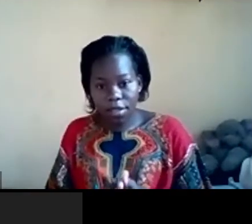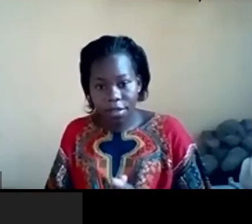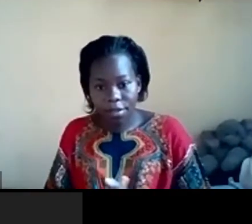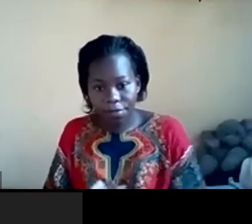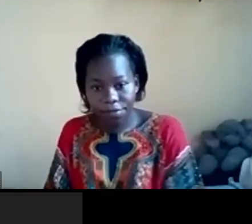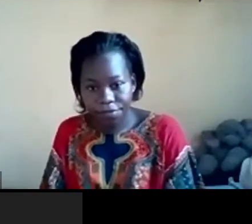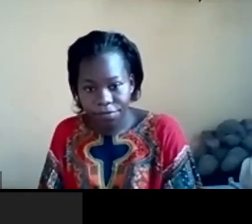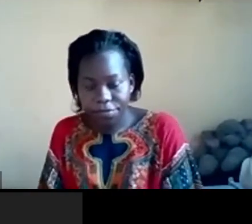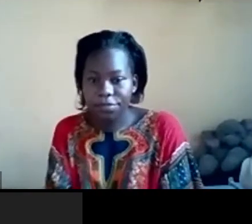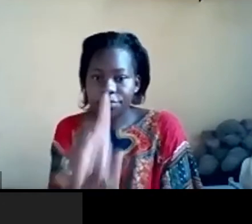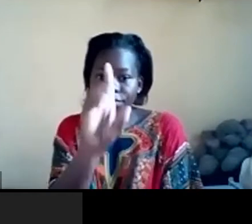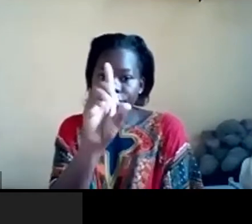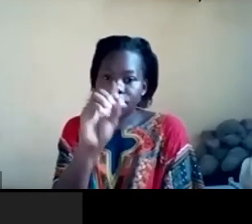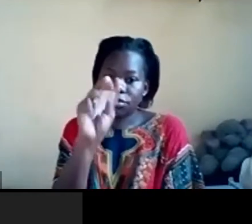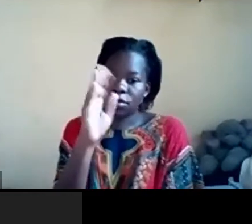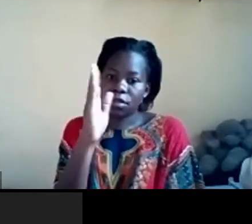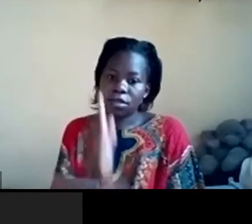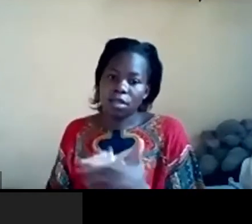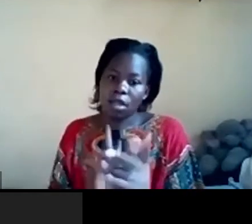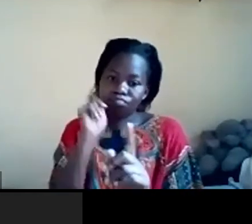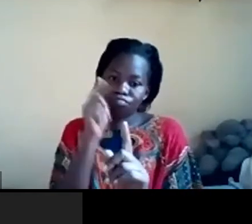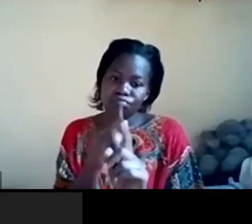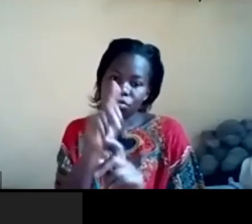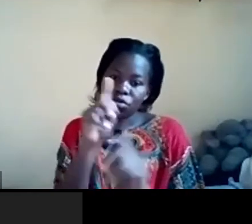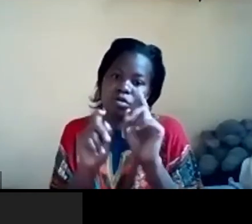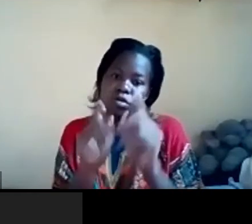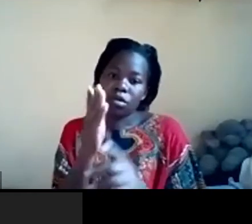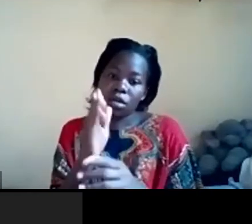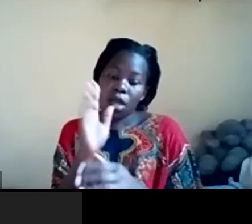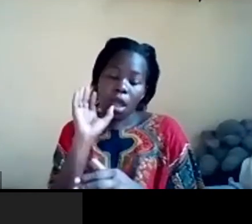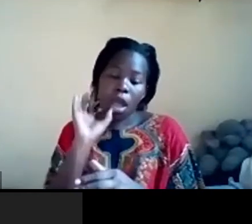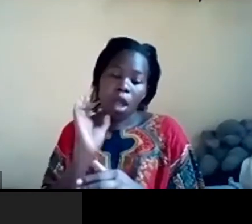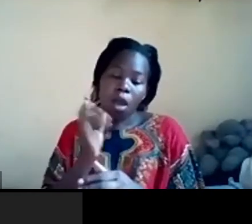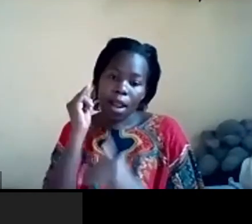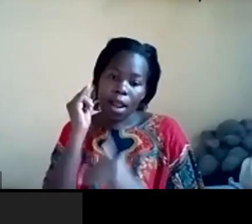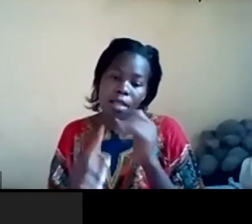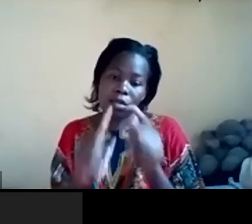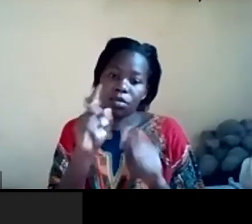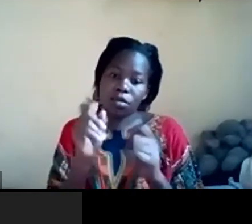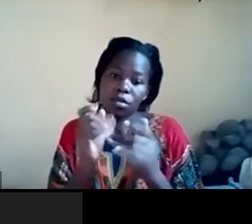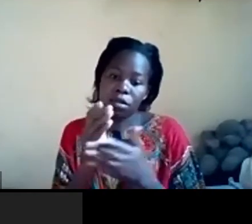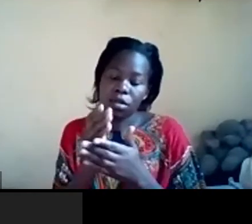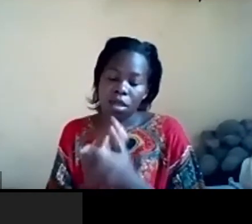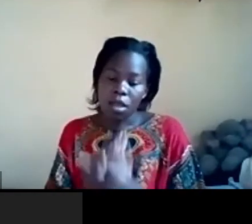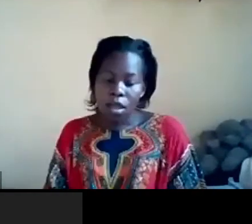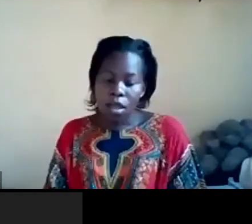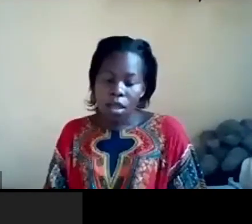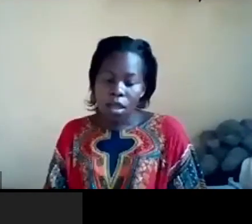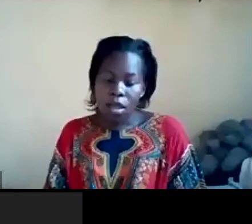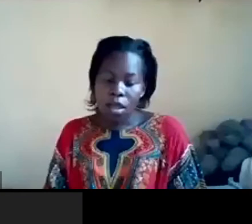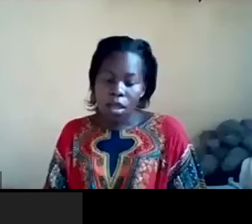Dawn, there were some questions directed, and those are our last questions for the benefit of the listeners. One about